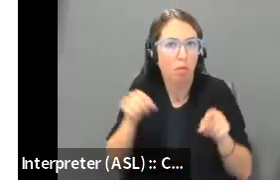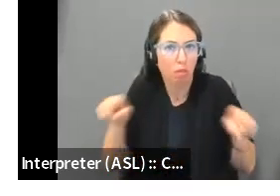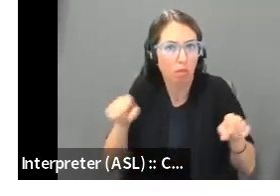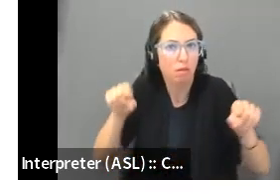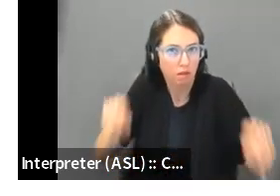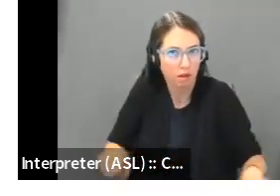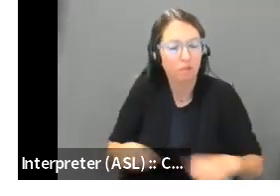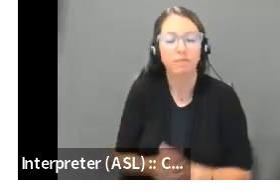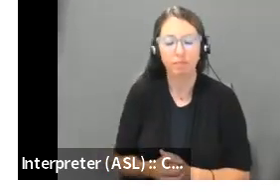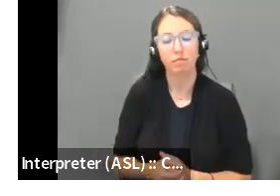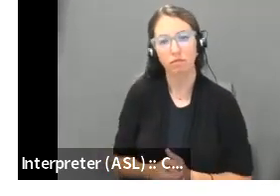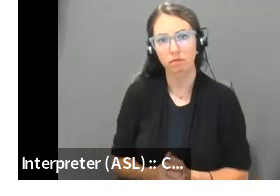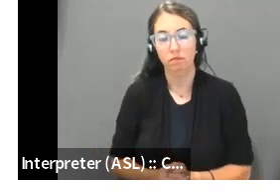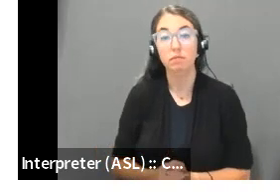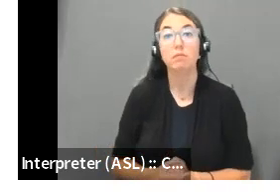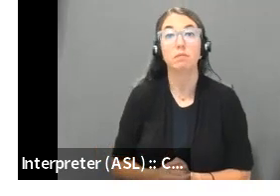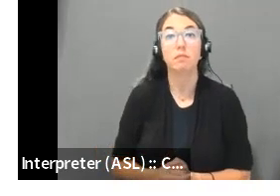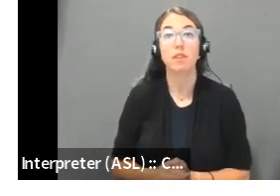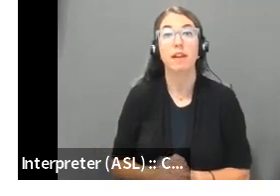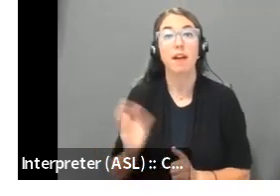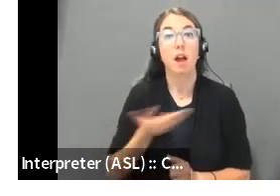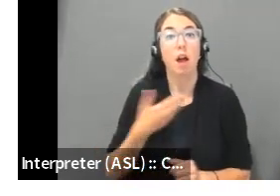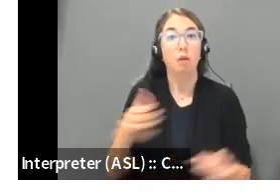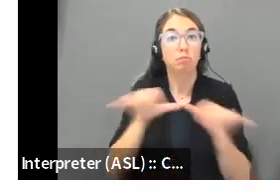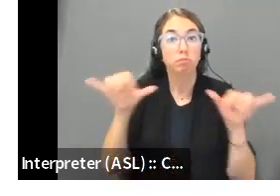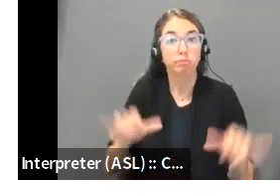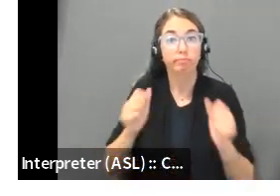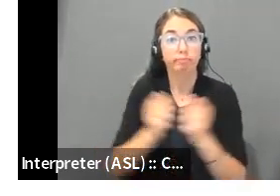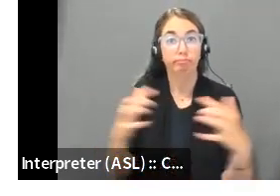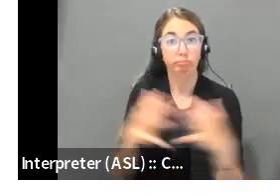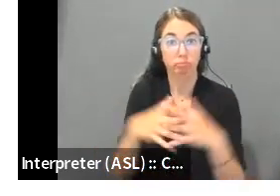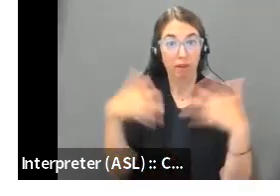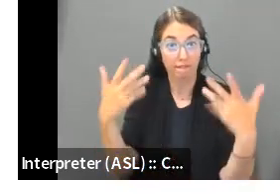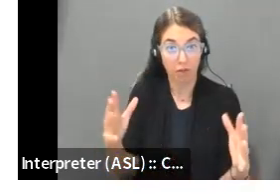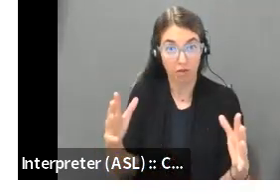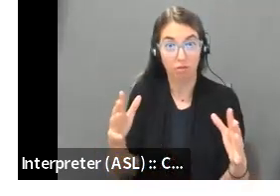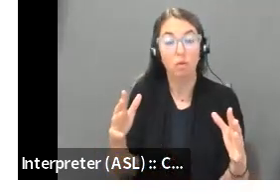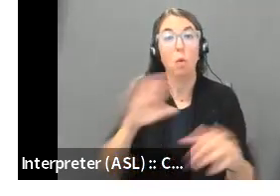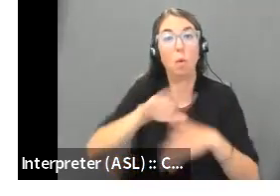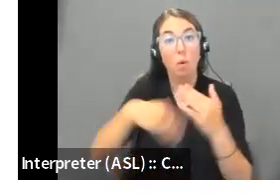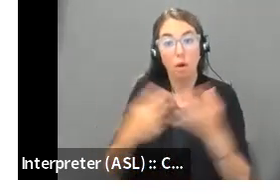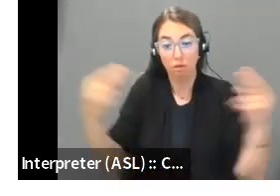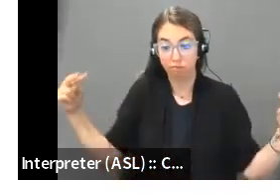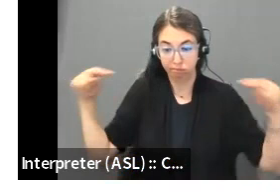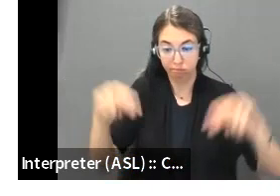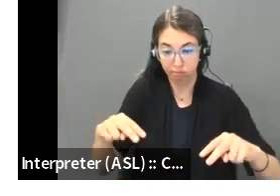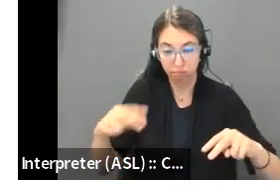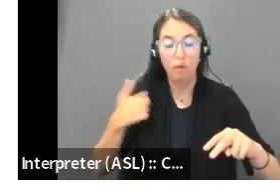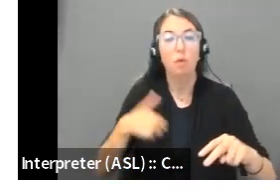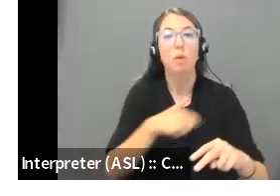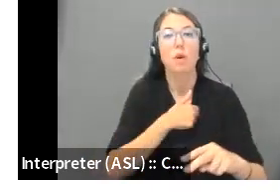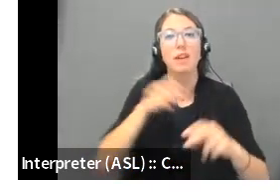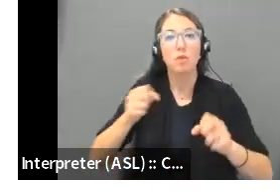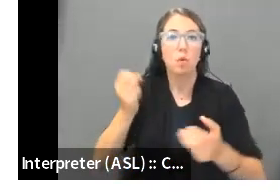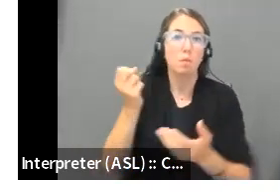Once the shared technology platform is created, the defined longitudinal health record should be made available to authorized CIE participants